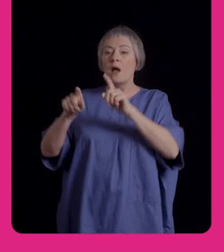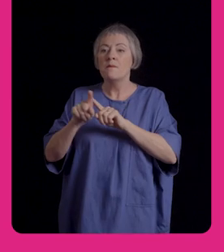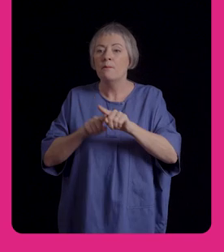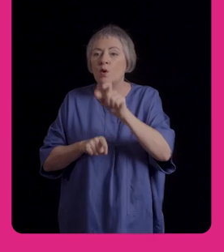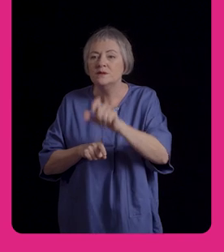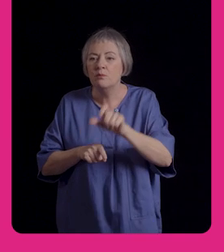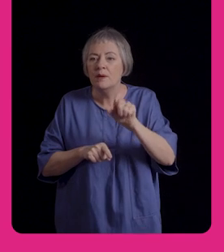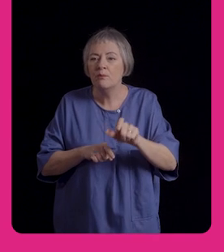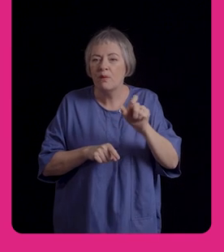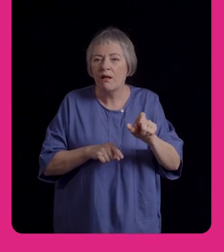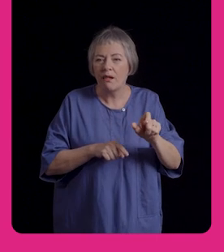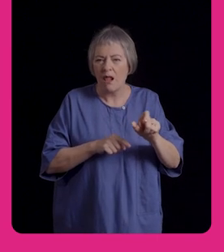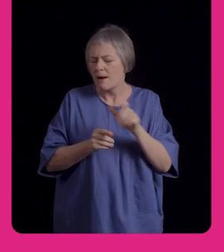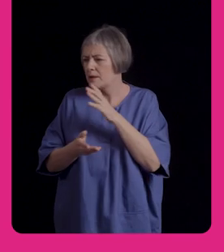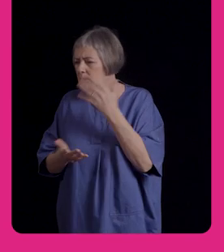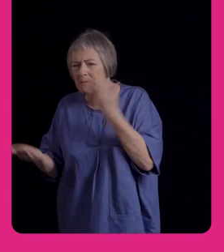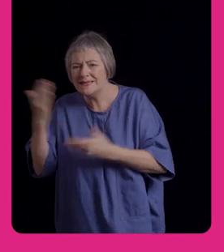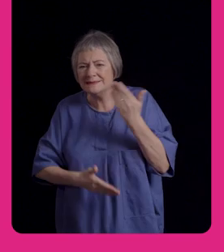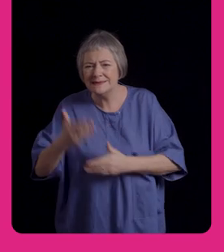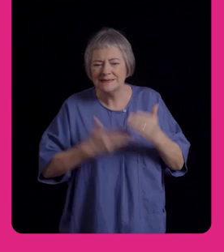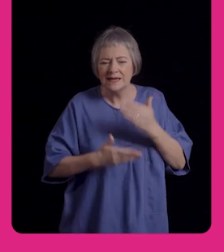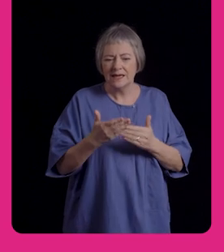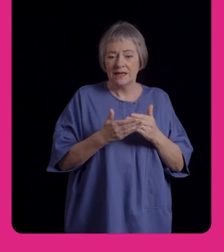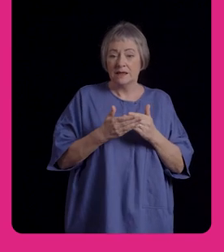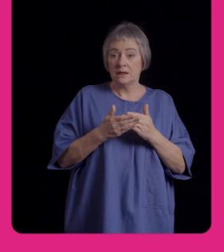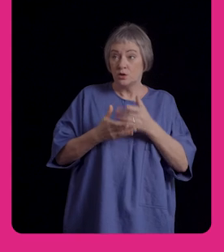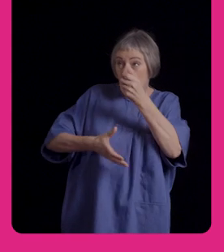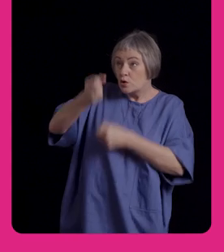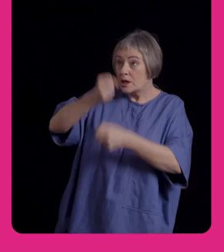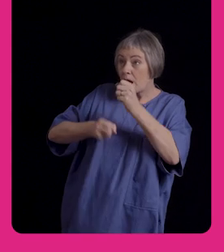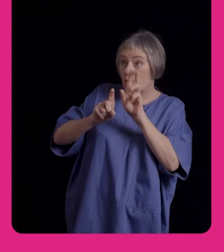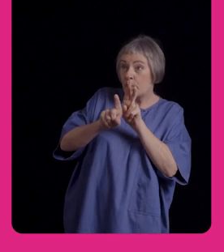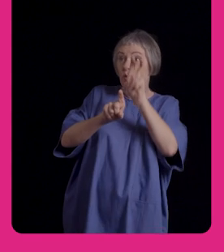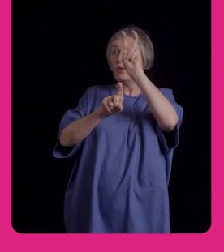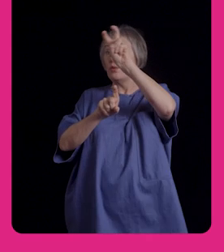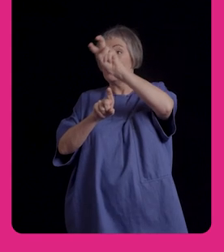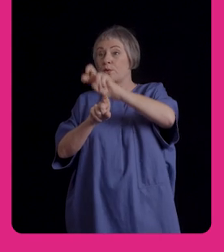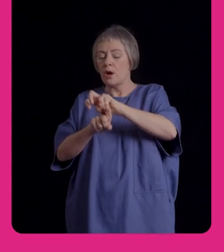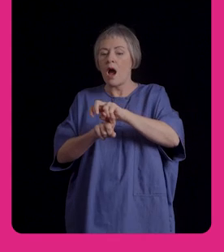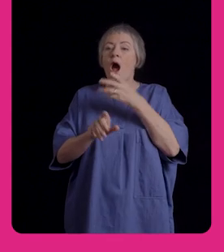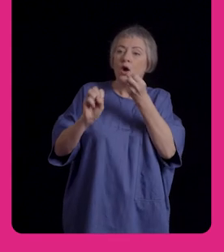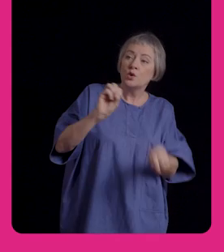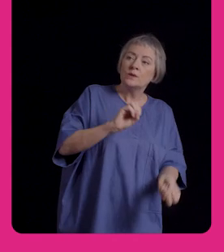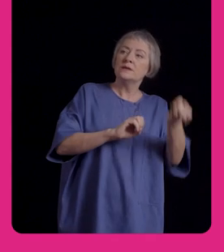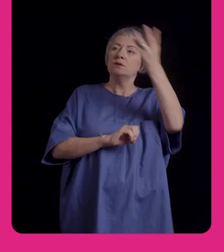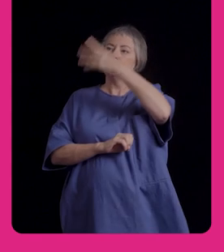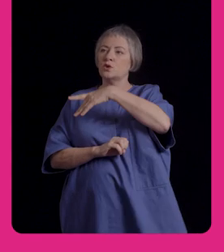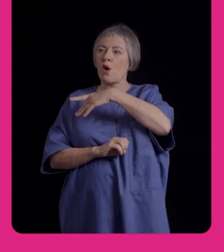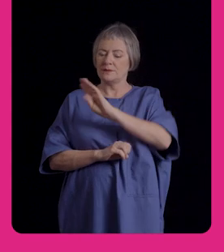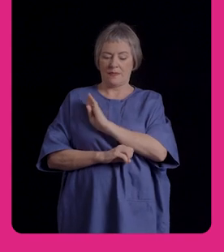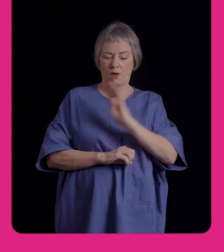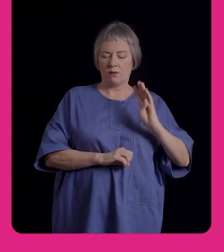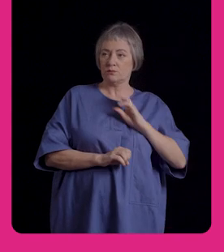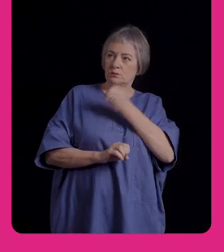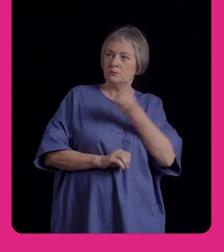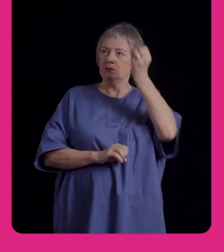But most people on board are pretty busy. Do you go like up over the lip of the ship, or are you going to toss? Are you going to do your plan to like